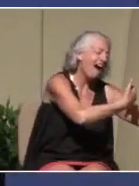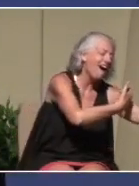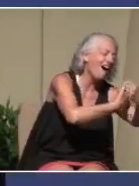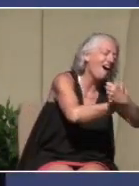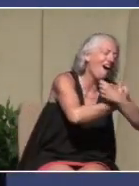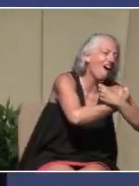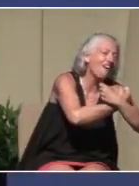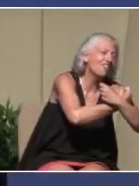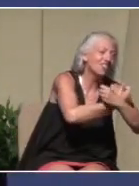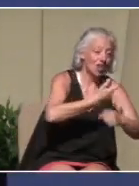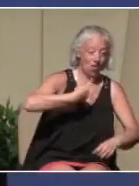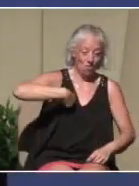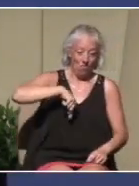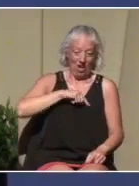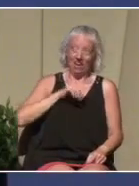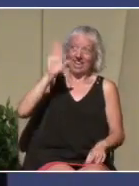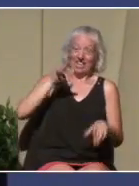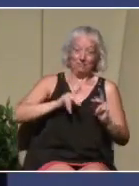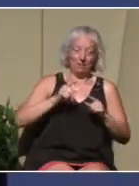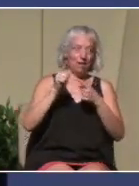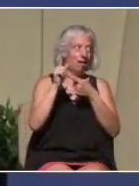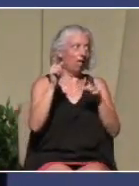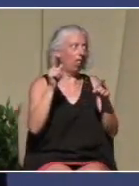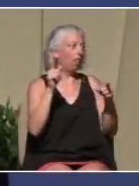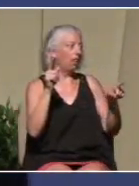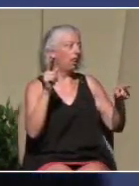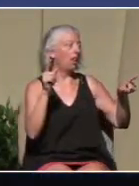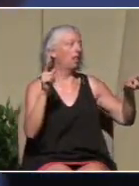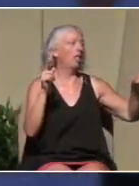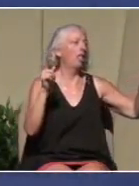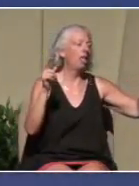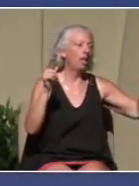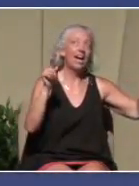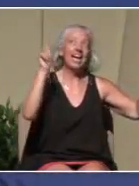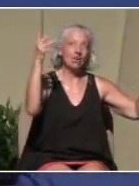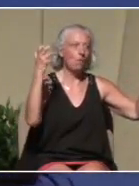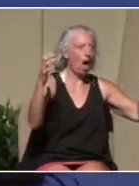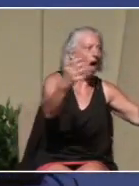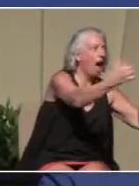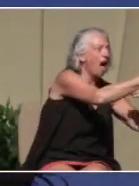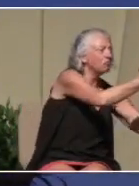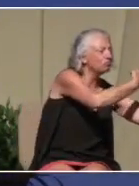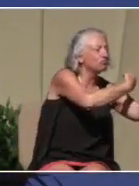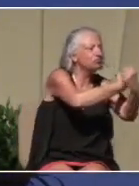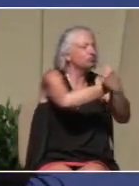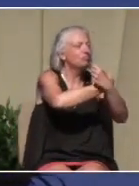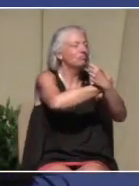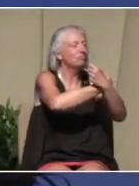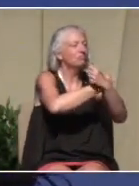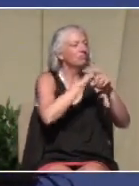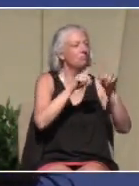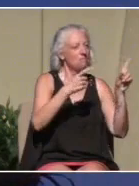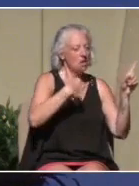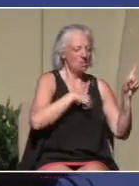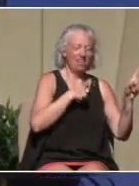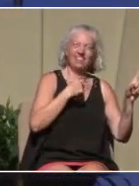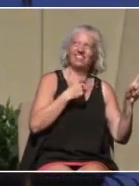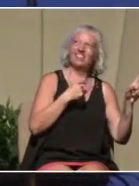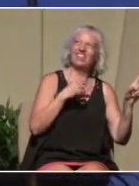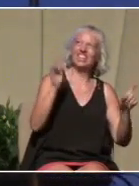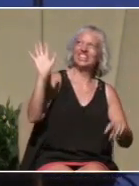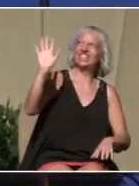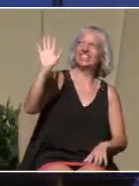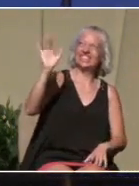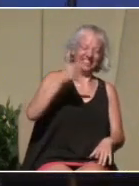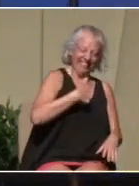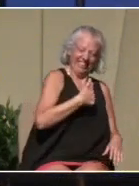are these errant people on this earth who've gone astray, and God wants to enfold us, but we are saying, no, I would rather keep the